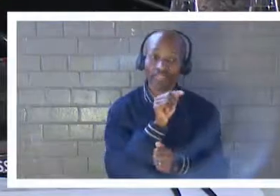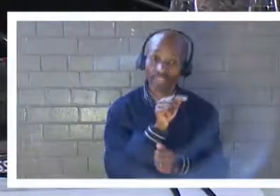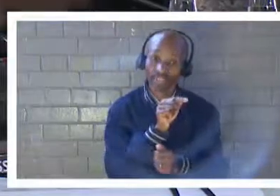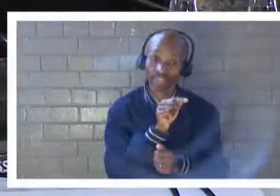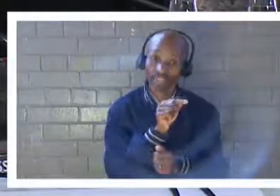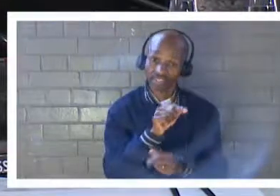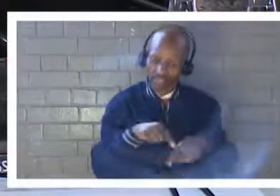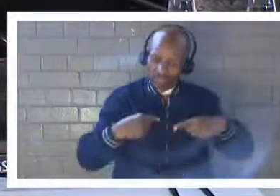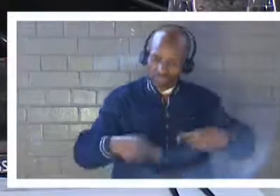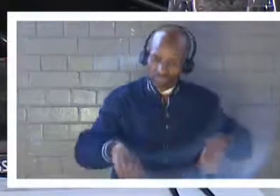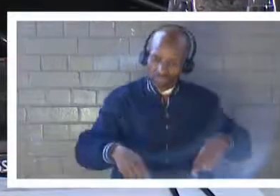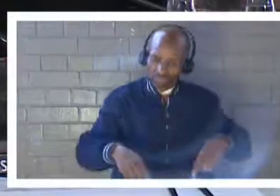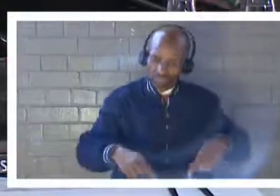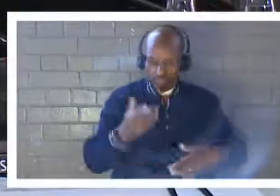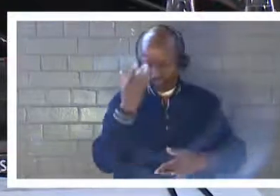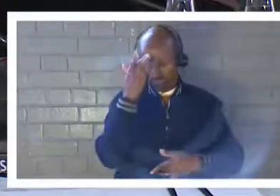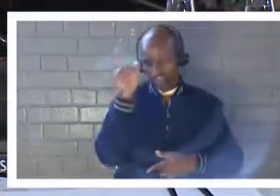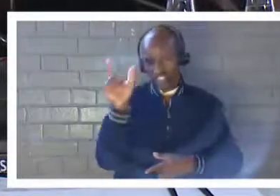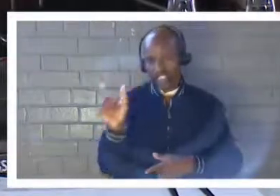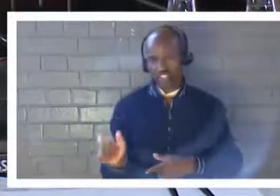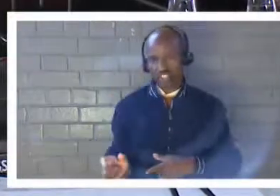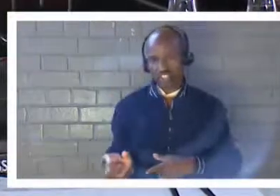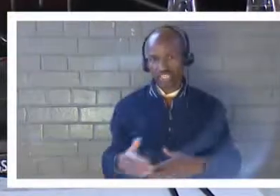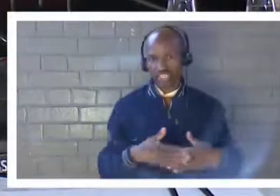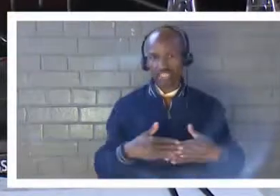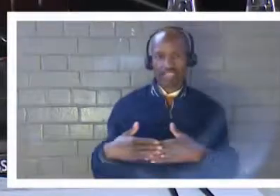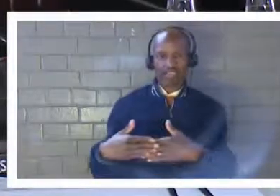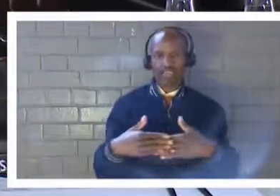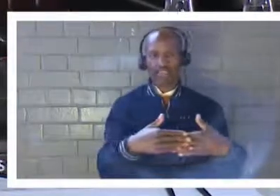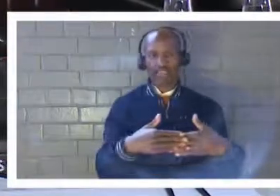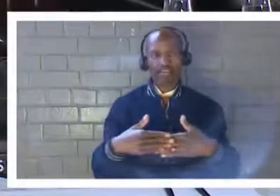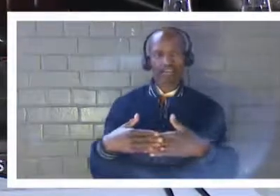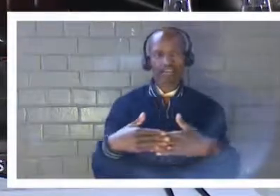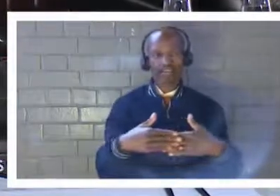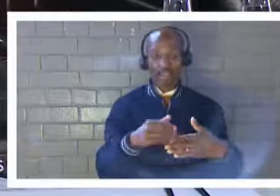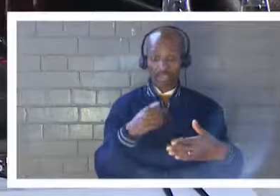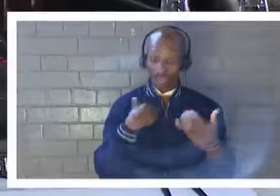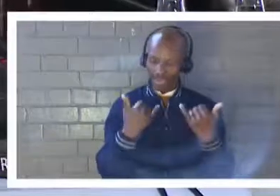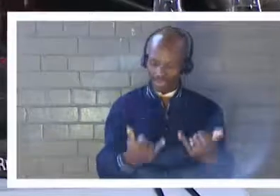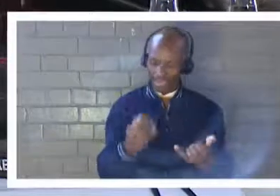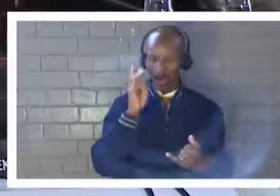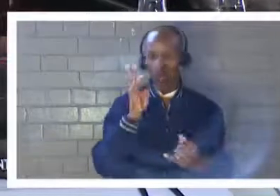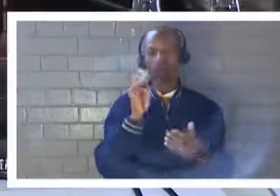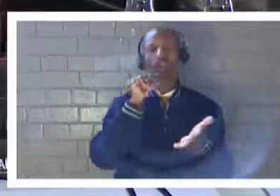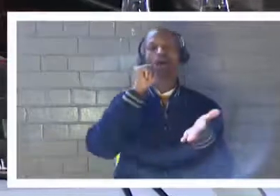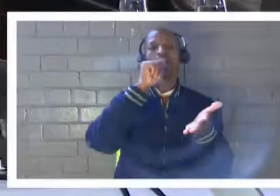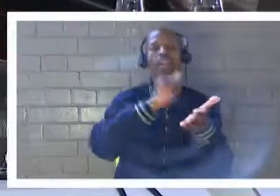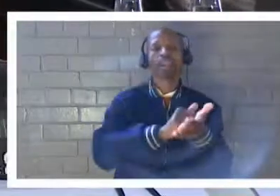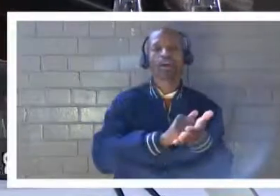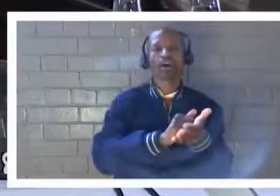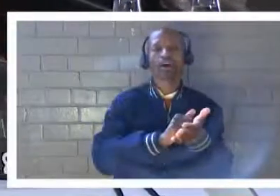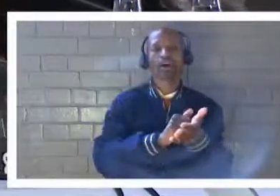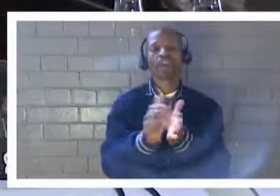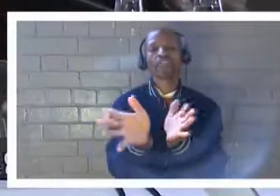that are threats to patients' care. I will then now allow facility managers